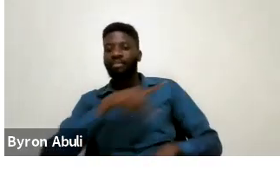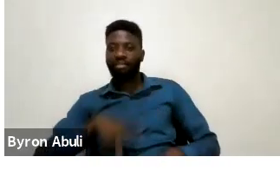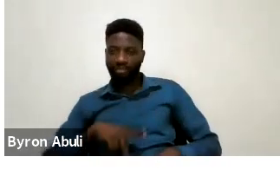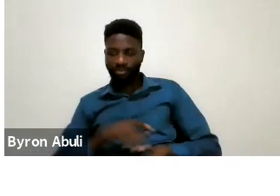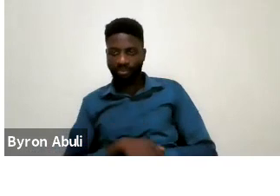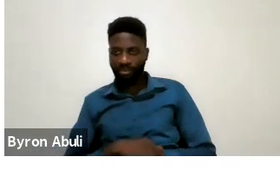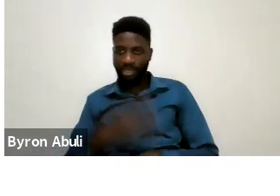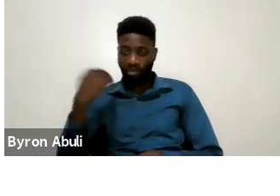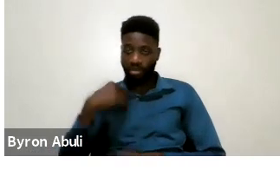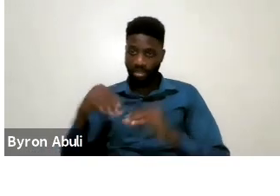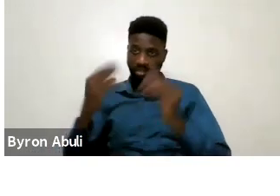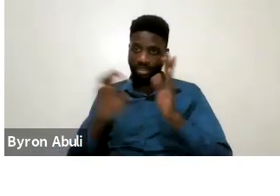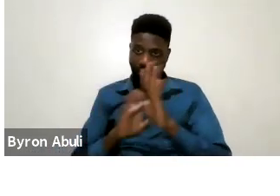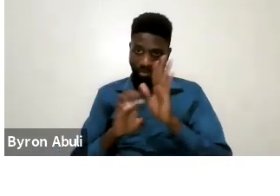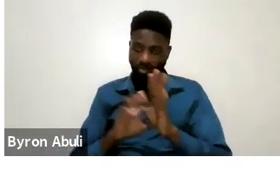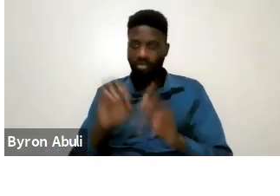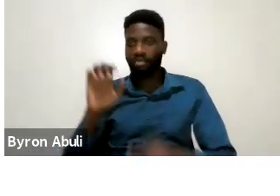example of LGBT